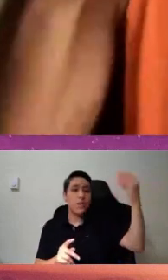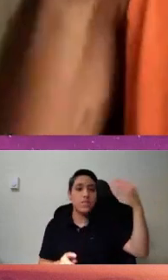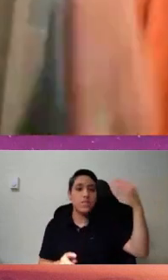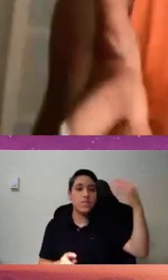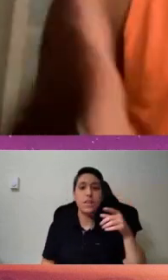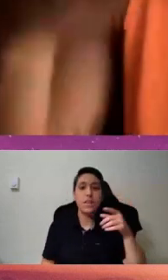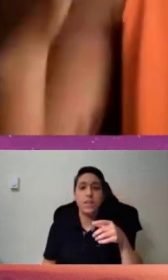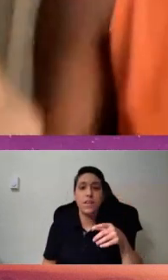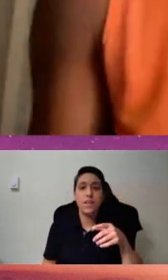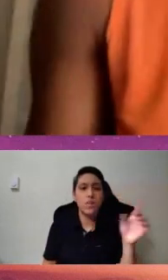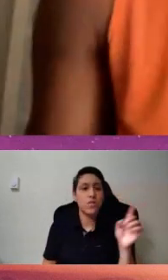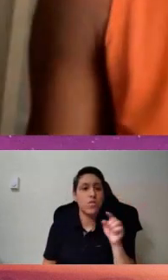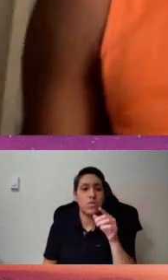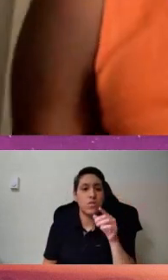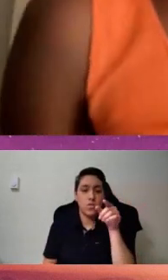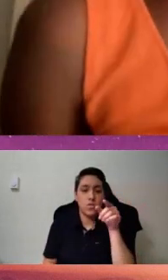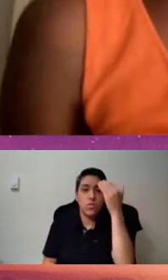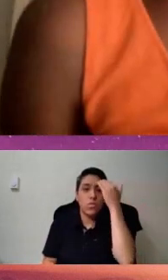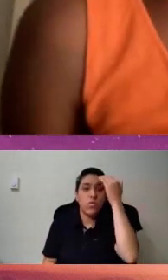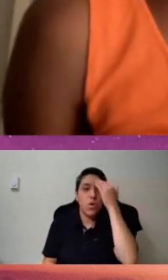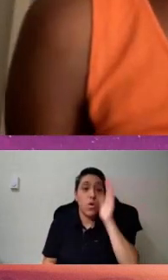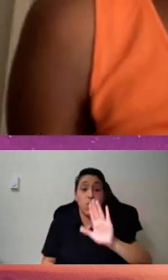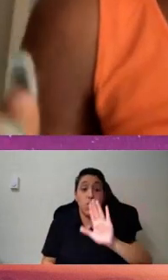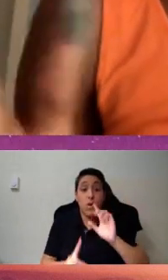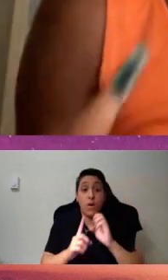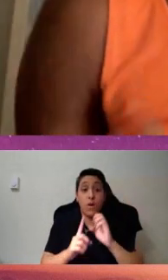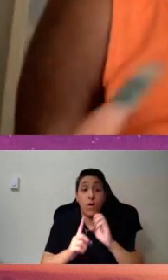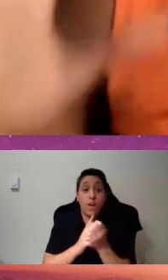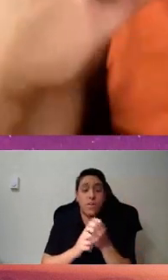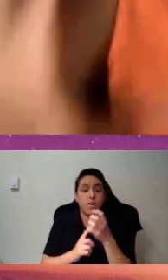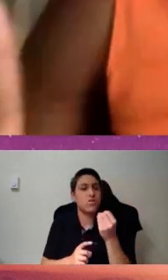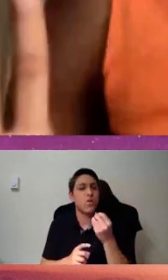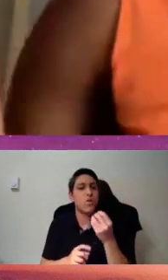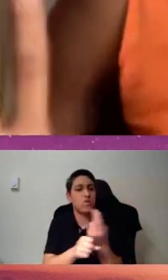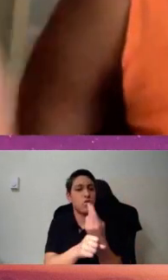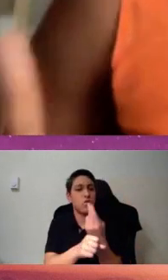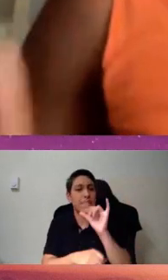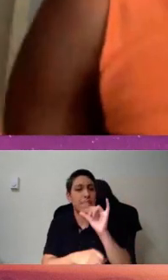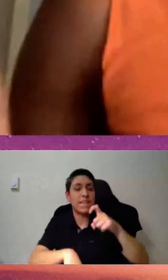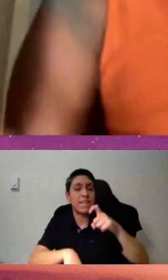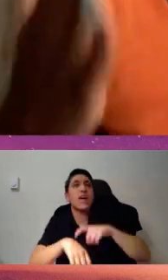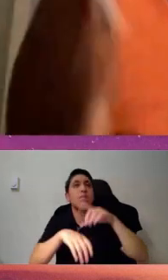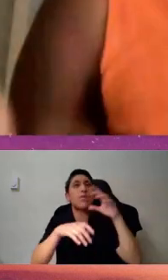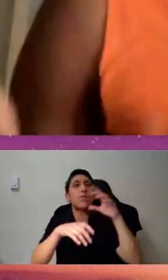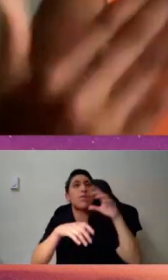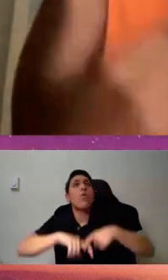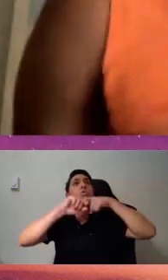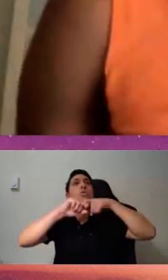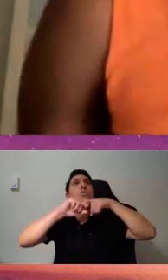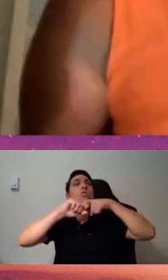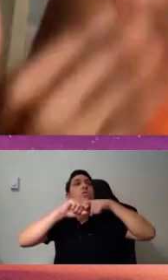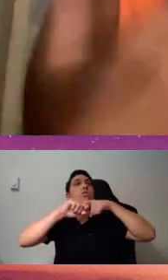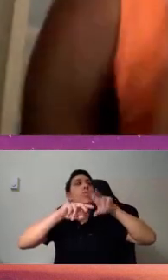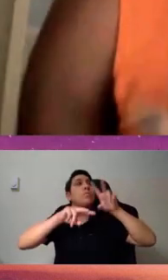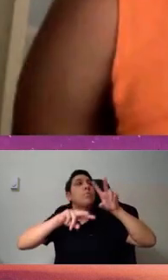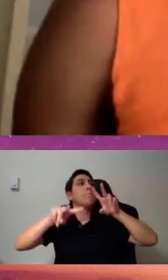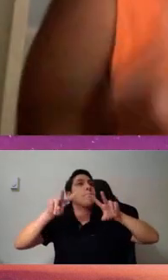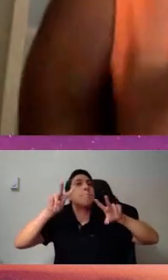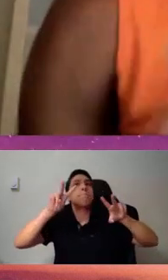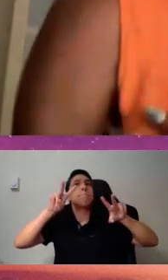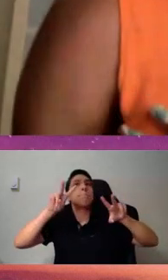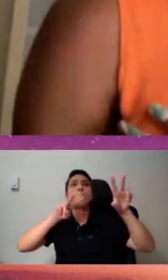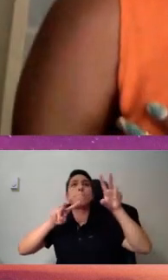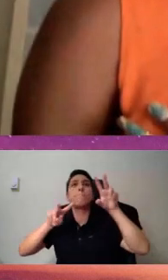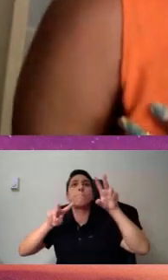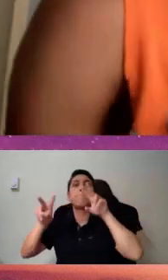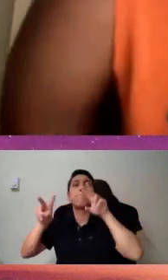you're at in life and in space? You know, so like taking those times to pause is really something that I